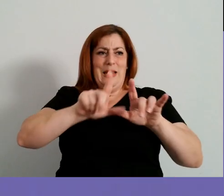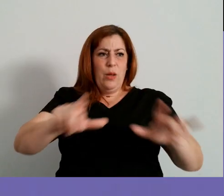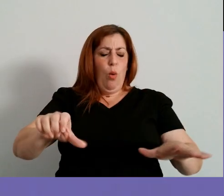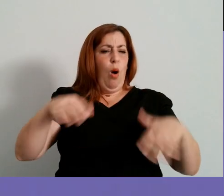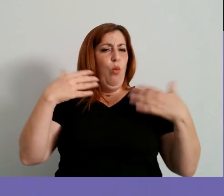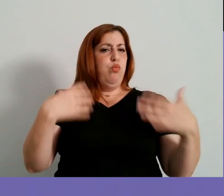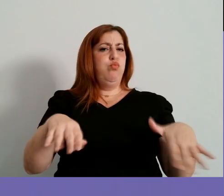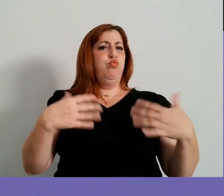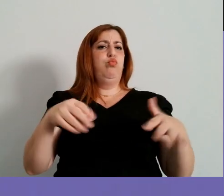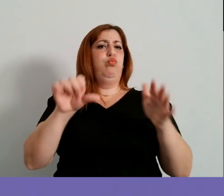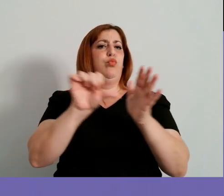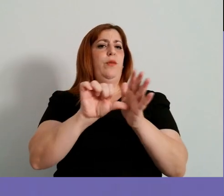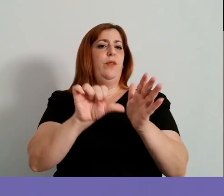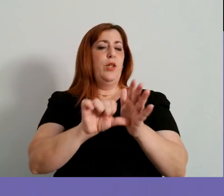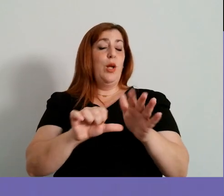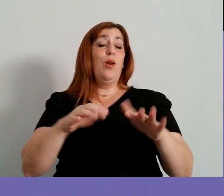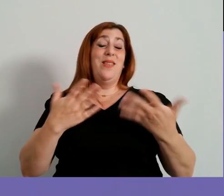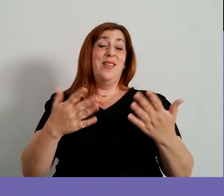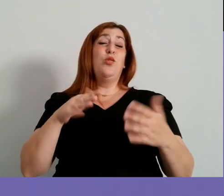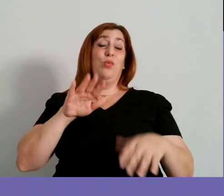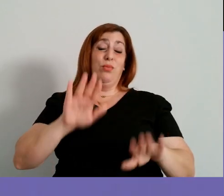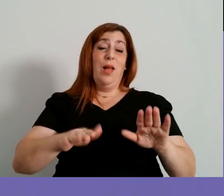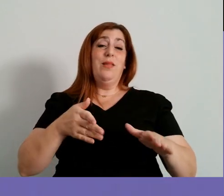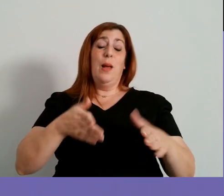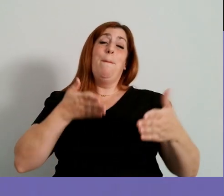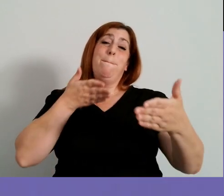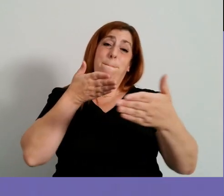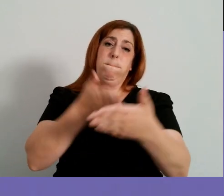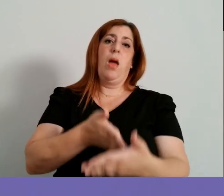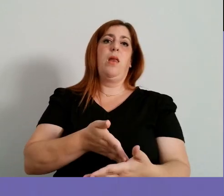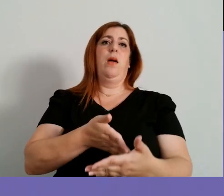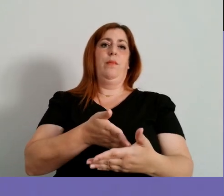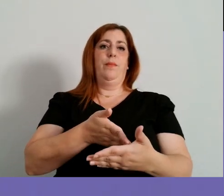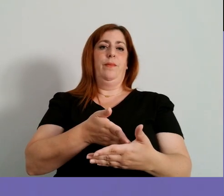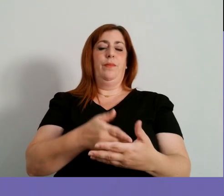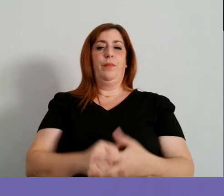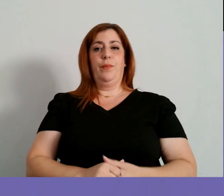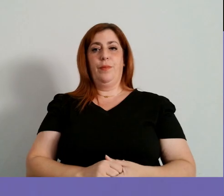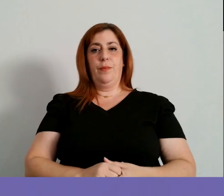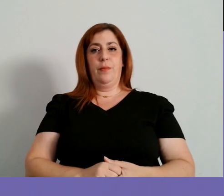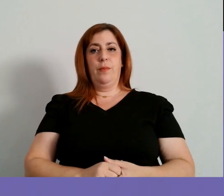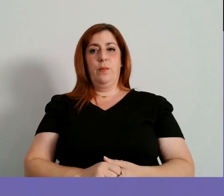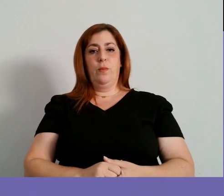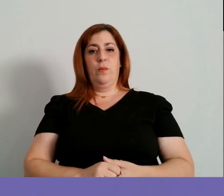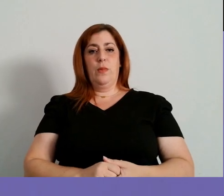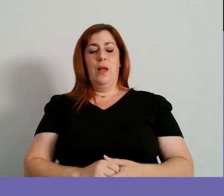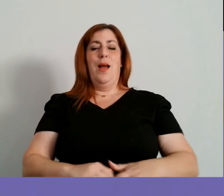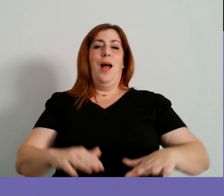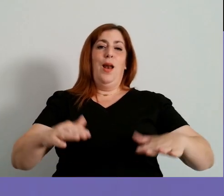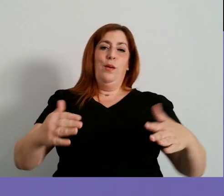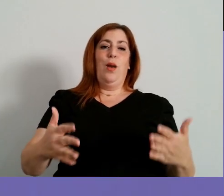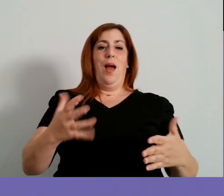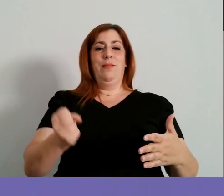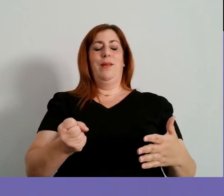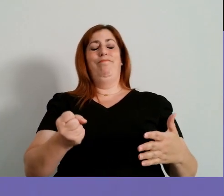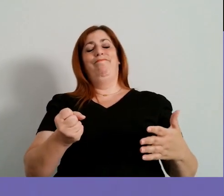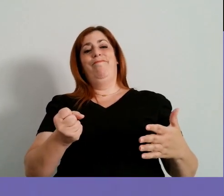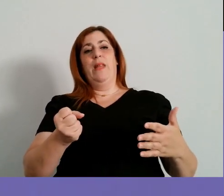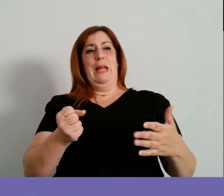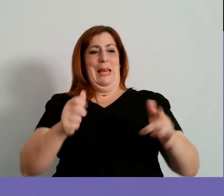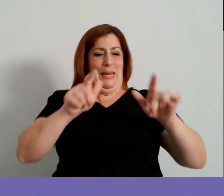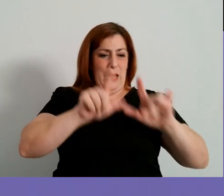reason. So that can be a huge barrier to an autistic person. Again, that coupled with the overwhelm and